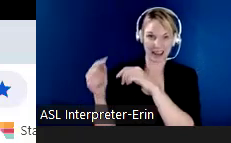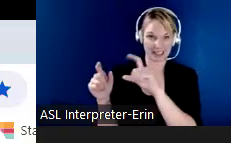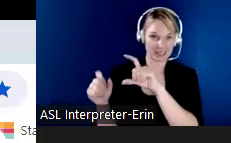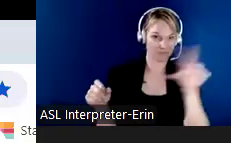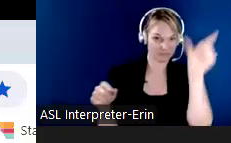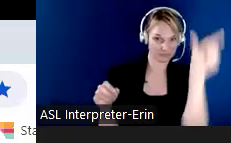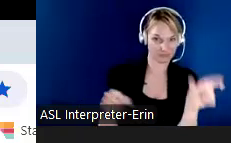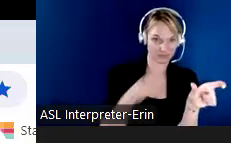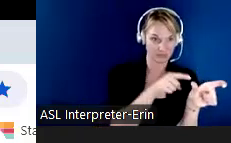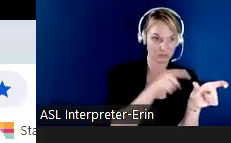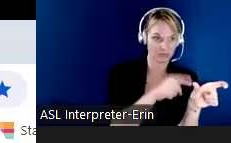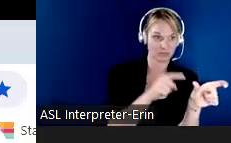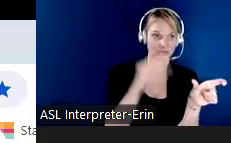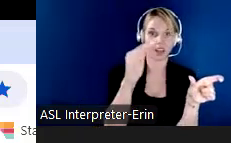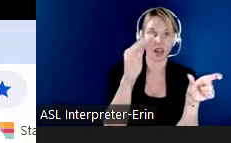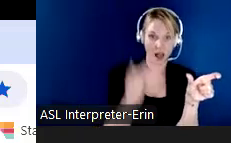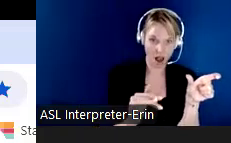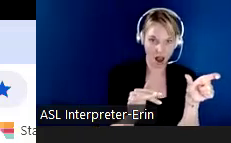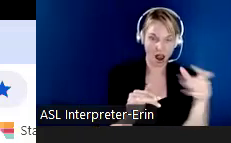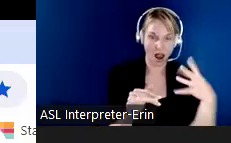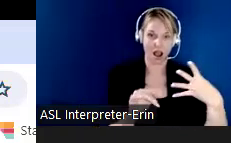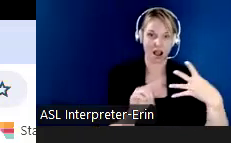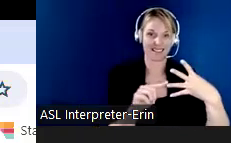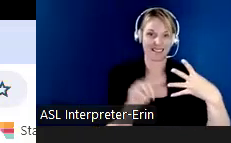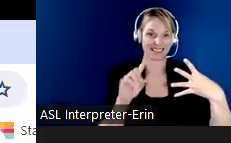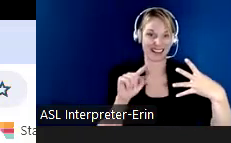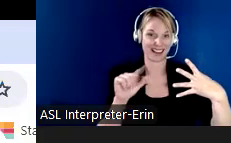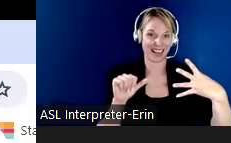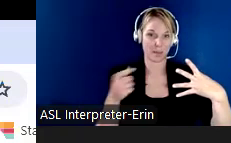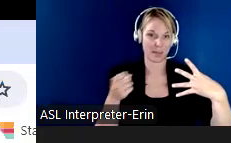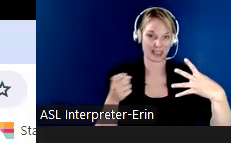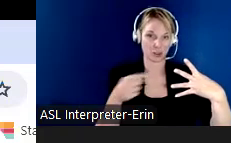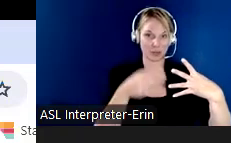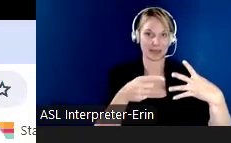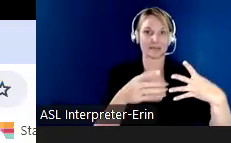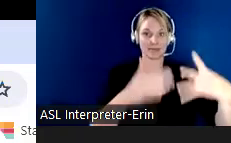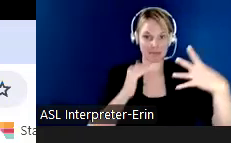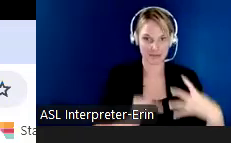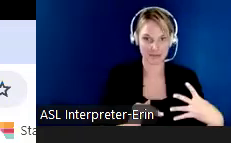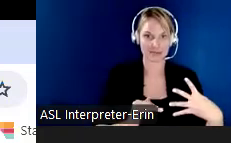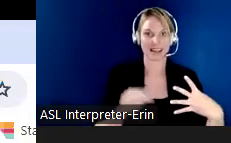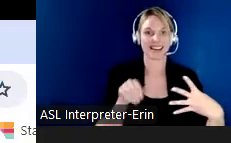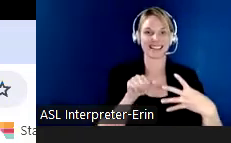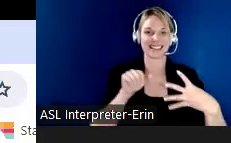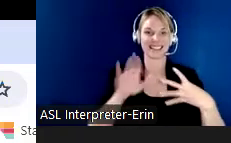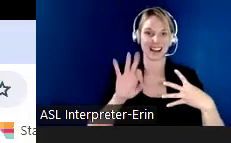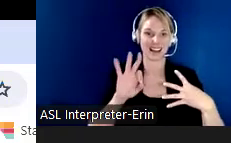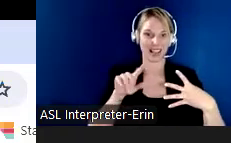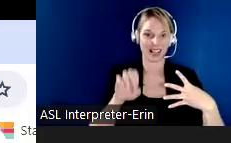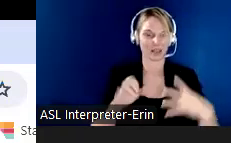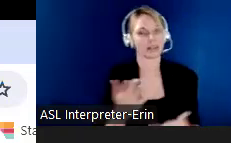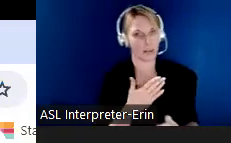to data management, and down here it says send file. And I will say too that my login has some more access